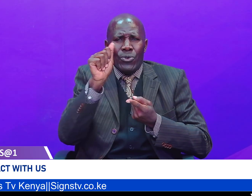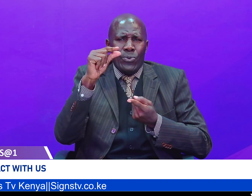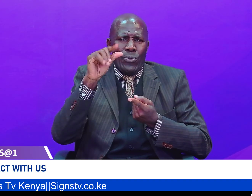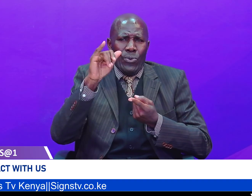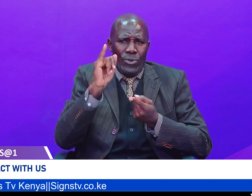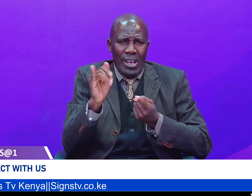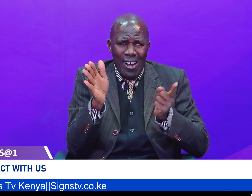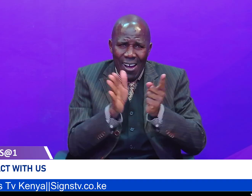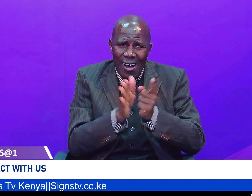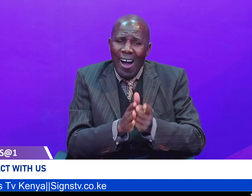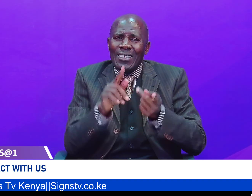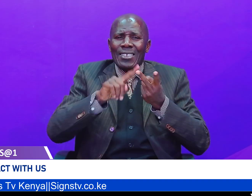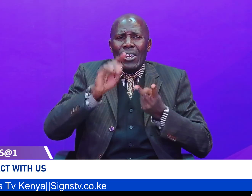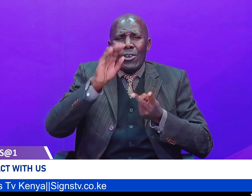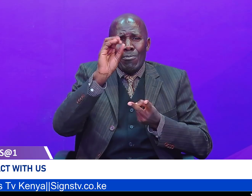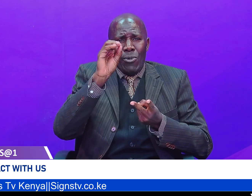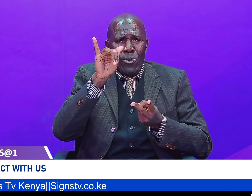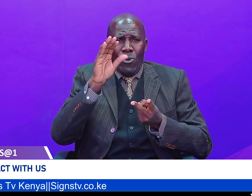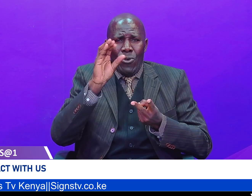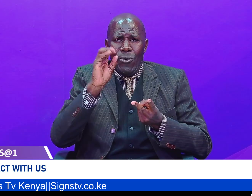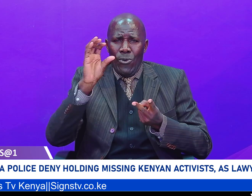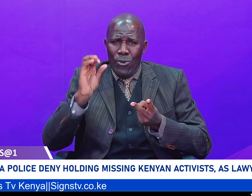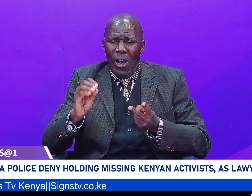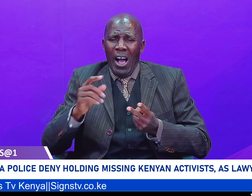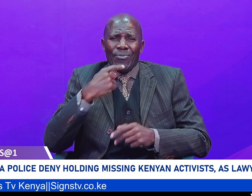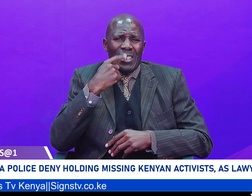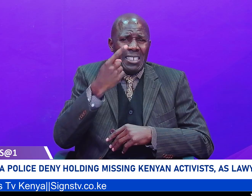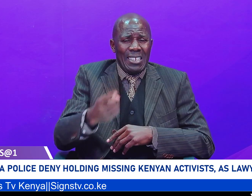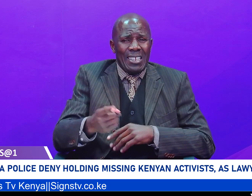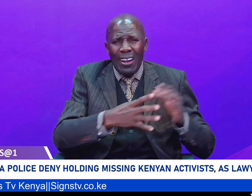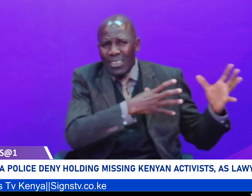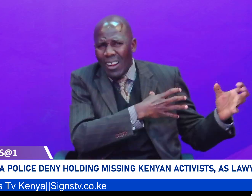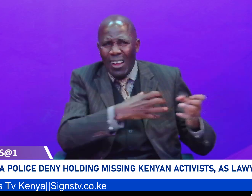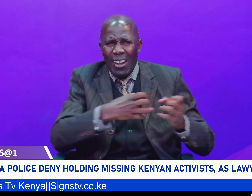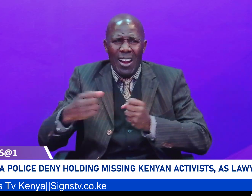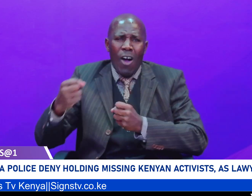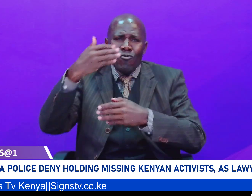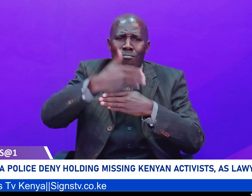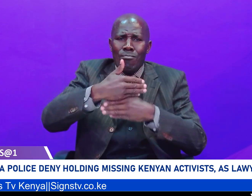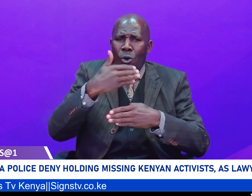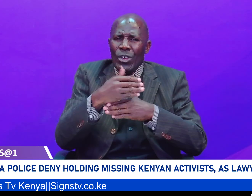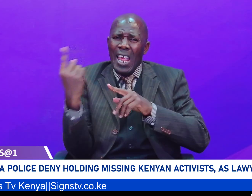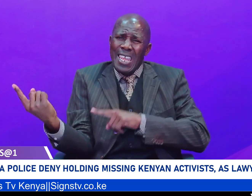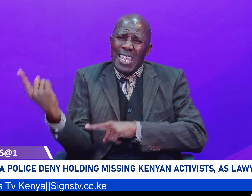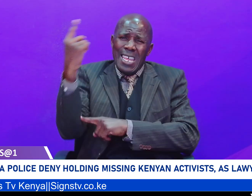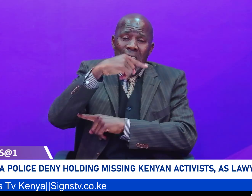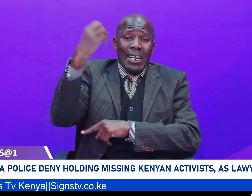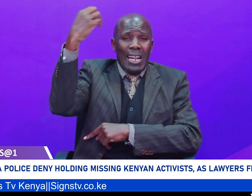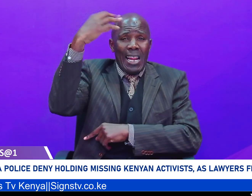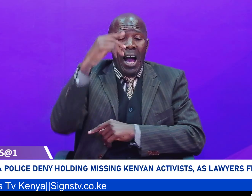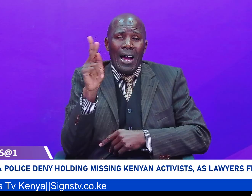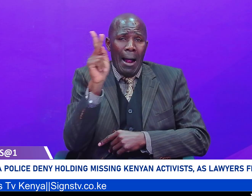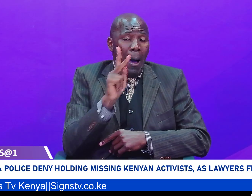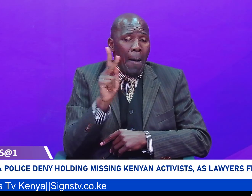and Nicholas Oyo were allegedly abducted in broad daylight in Kampala,